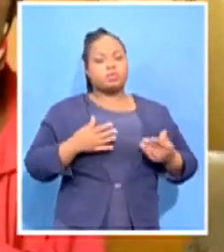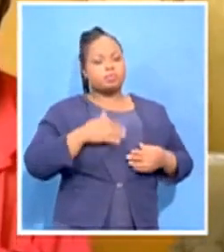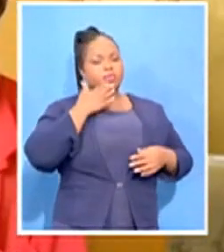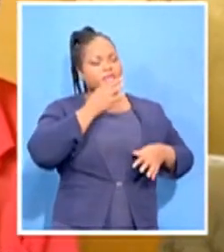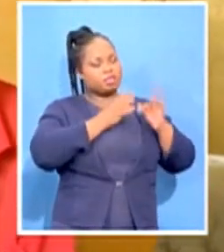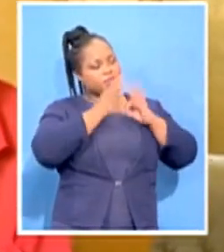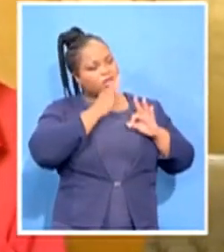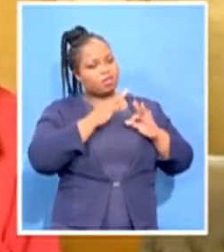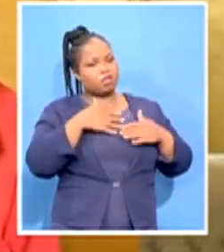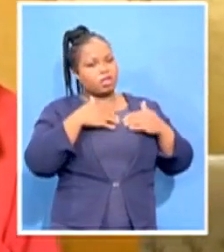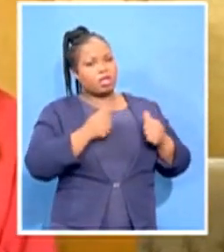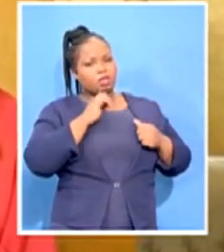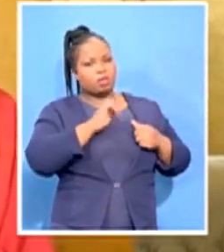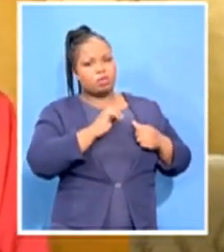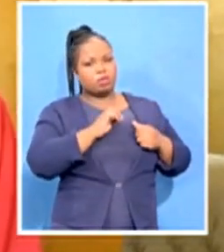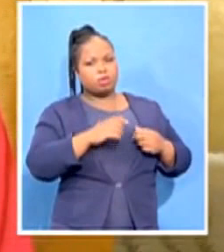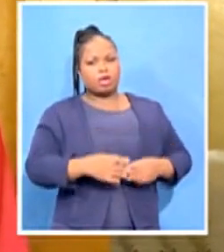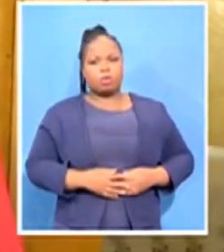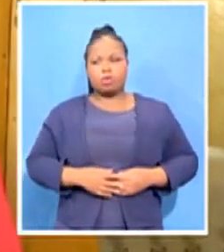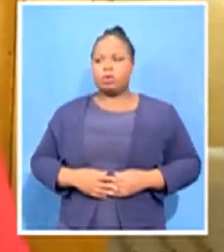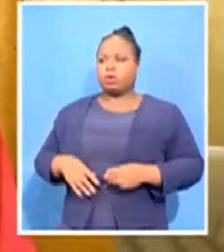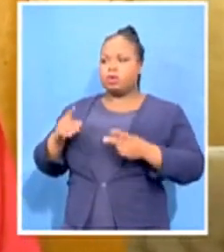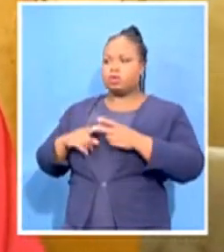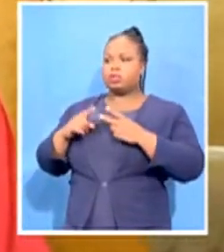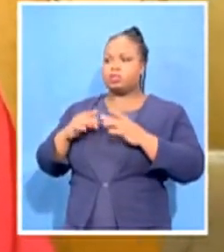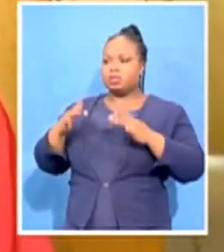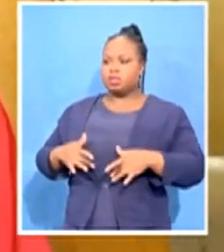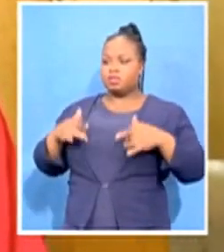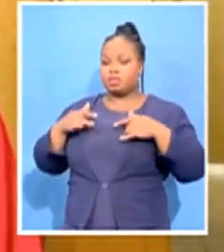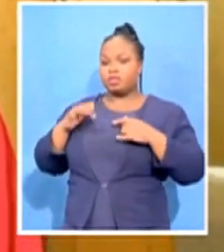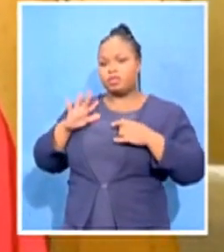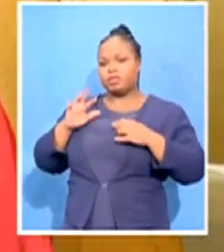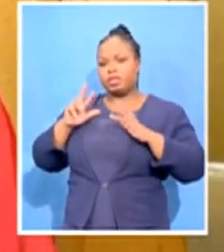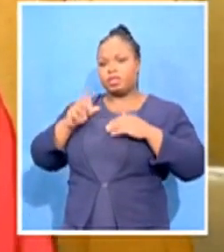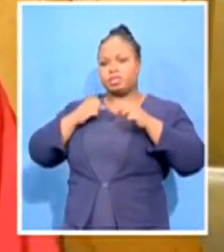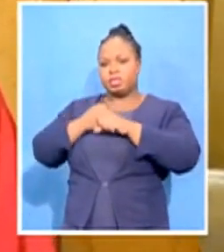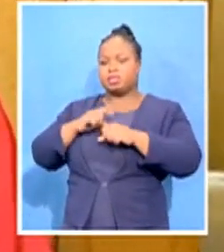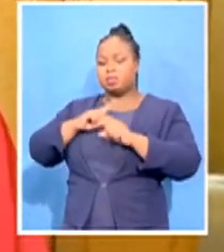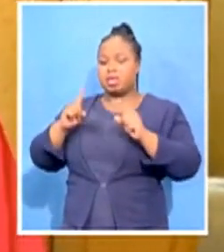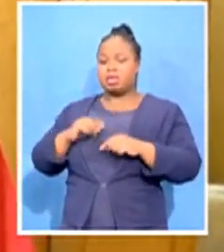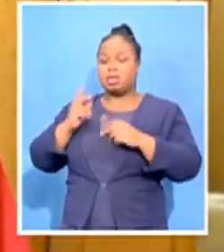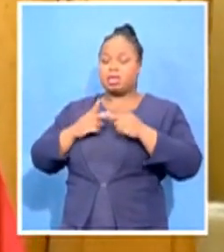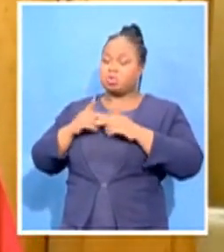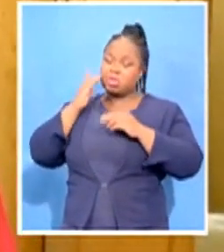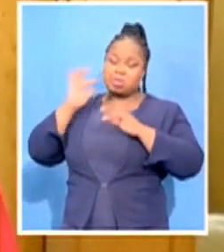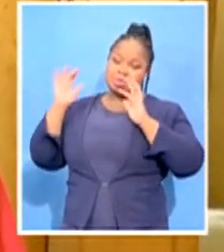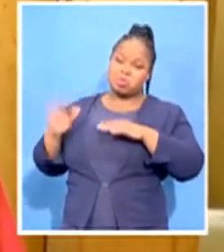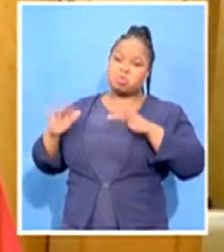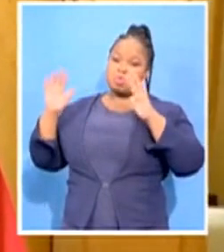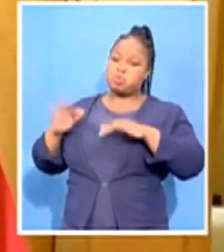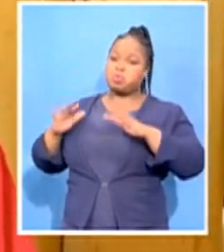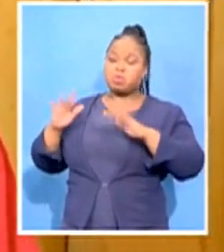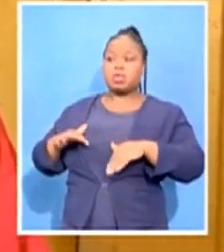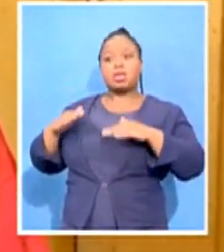for 58 years, but when it rains, the house is raining. It's raining just inside.